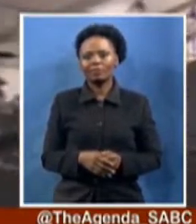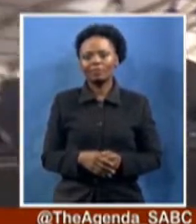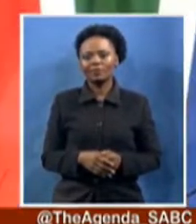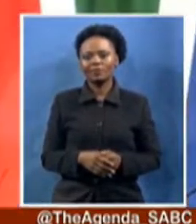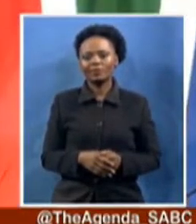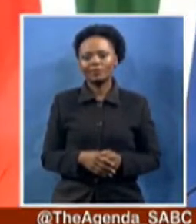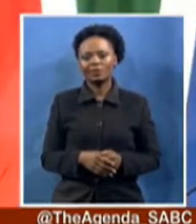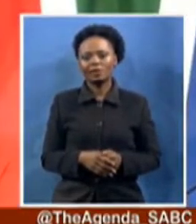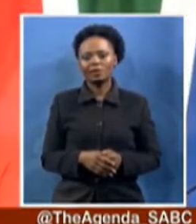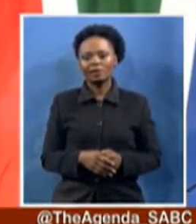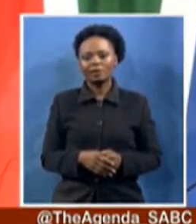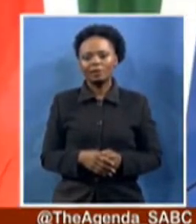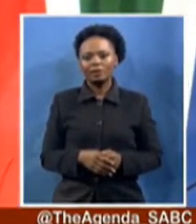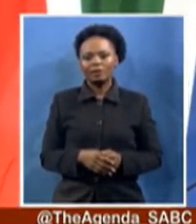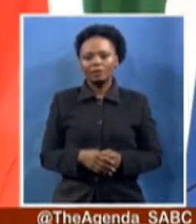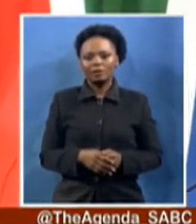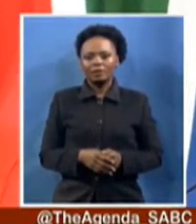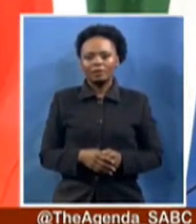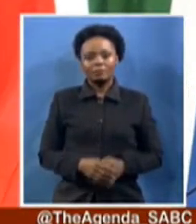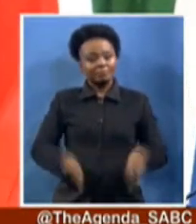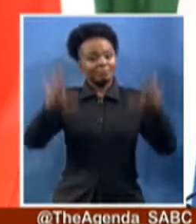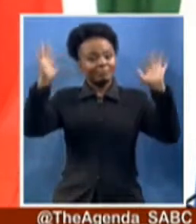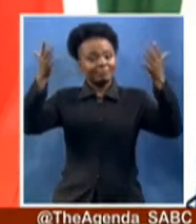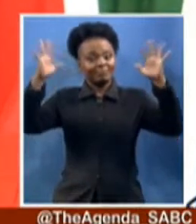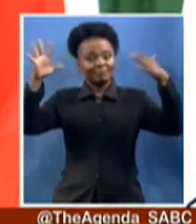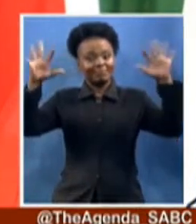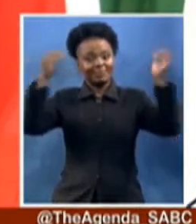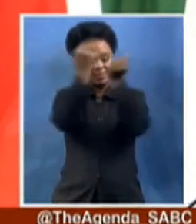Halala, Freedom Day, halala.